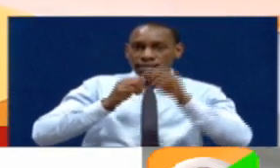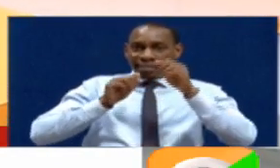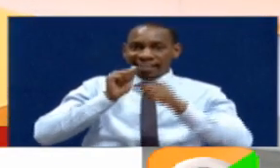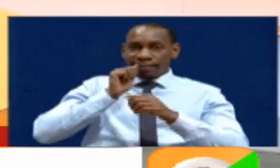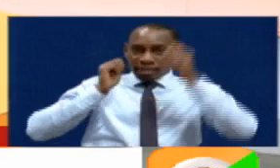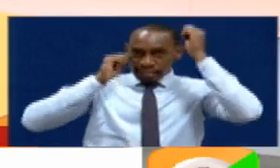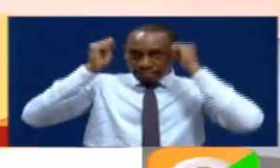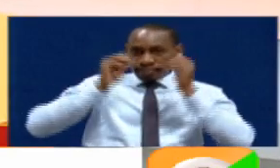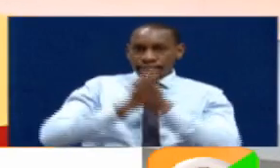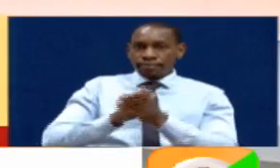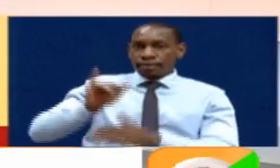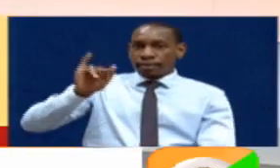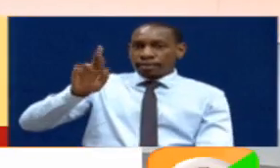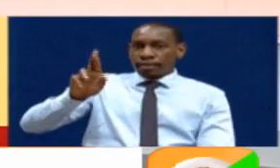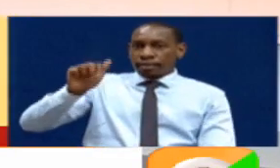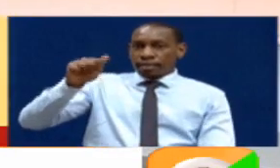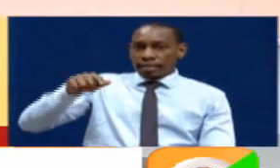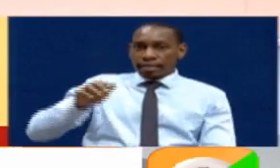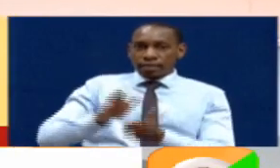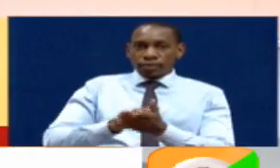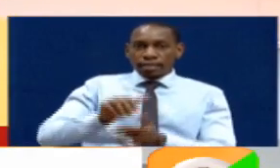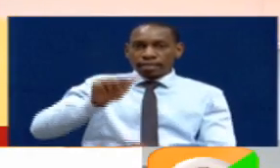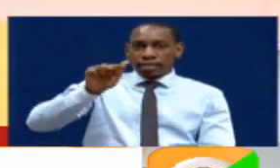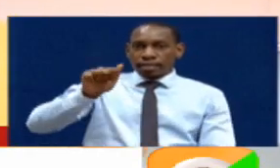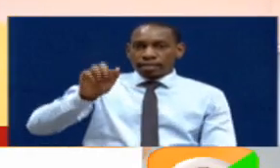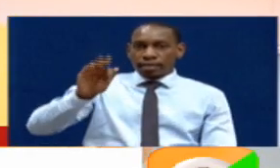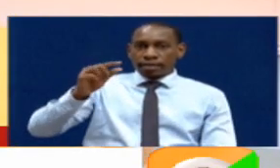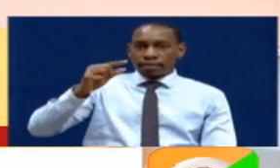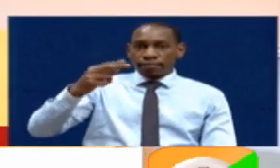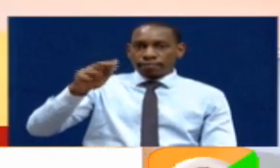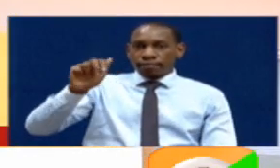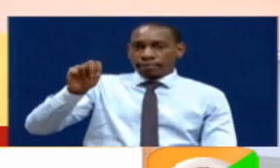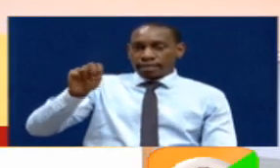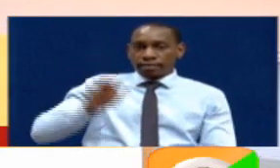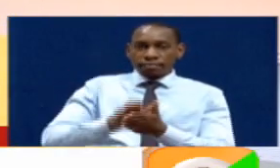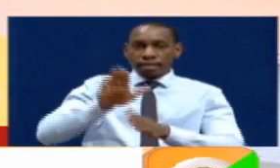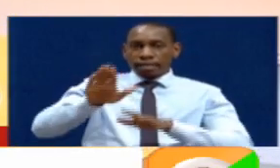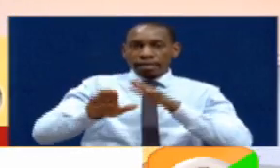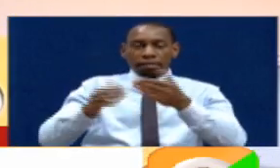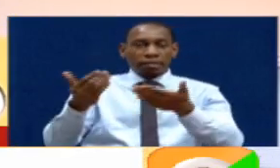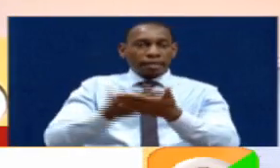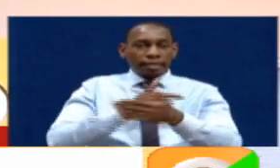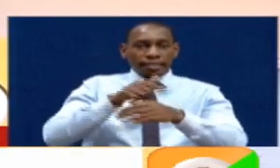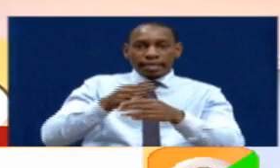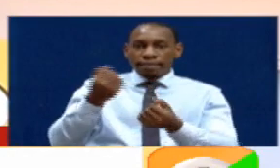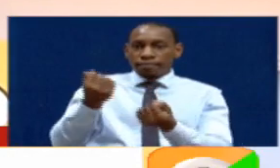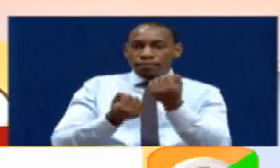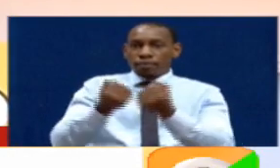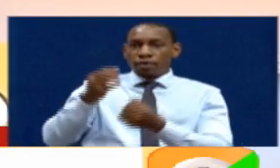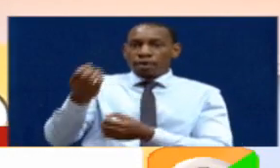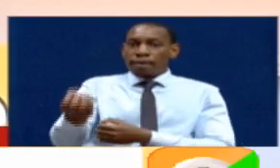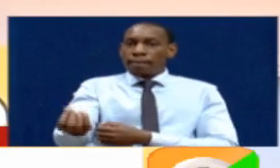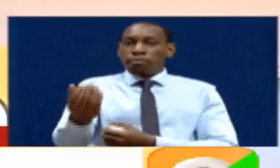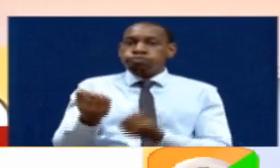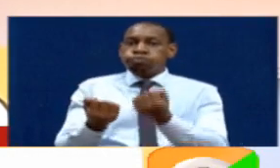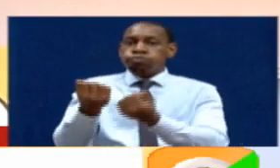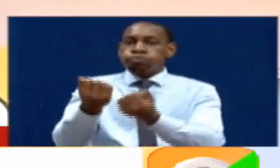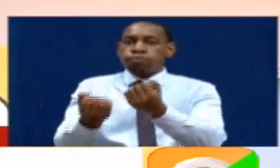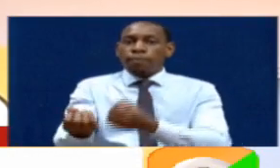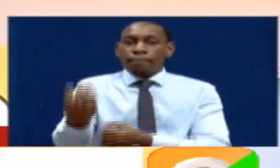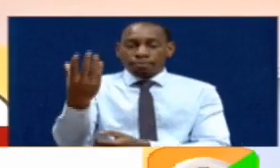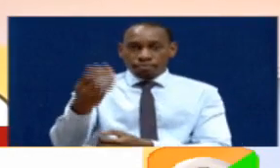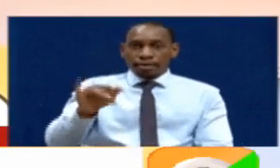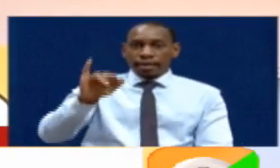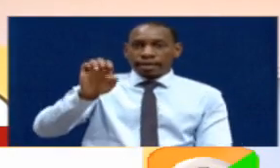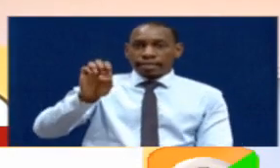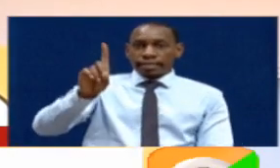like Baghdad and Afghanistan, lost his leg when his vehicle ran over a landmine or